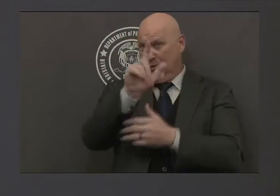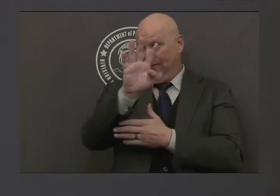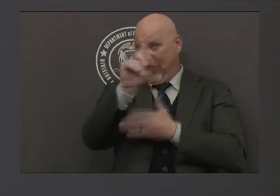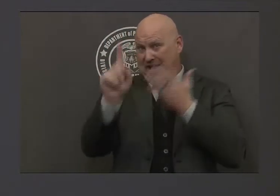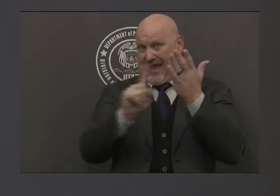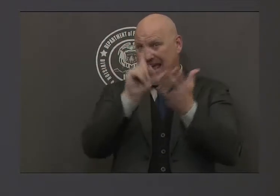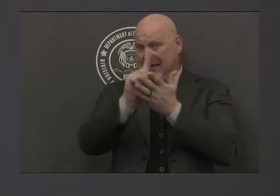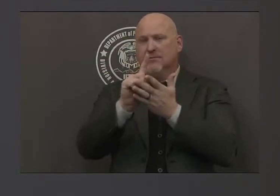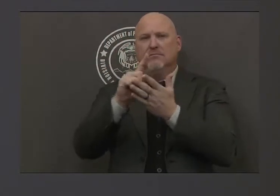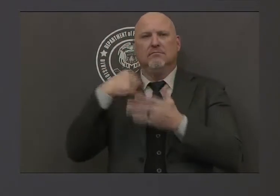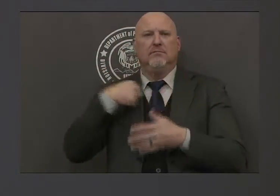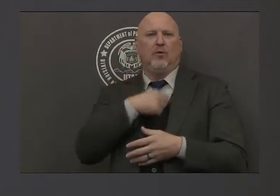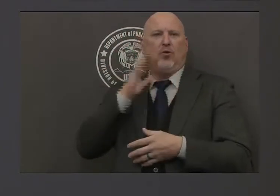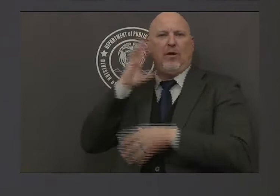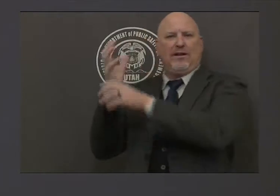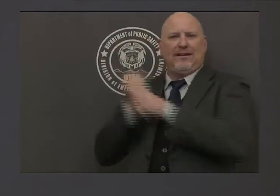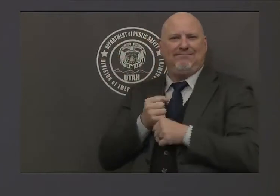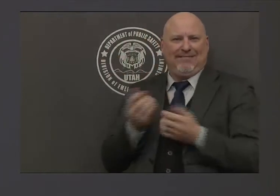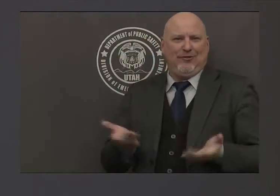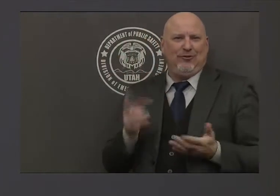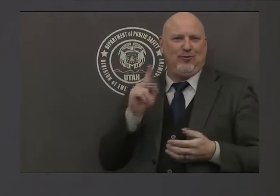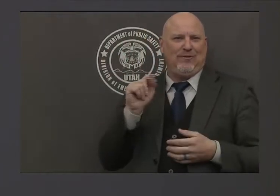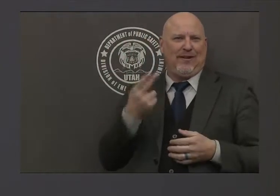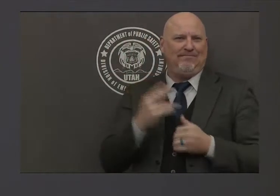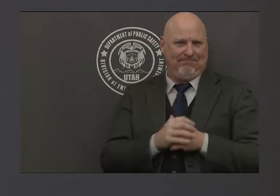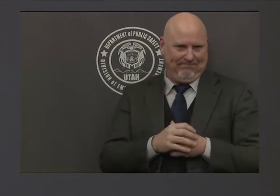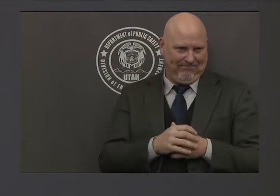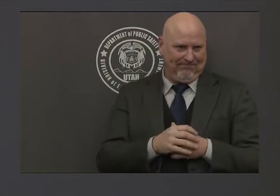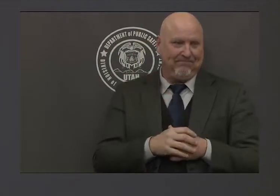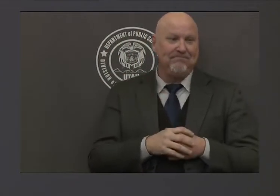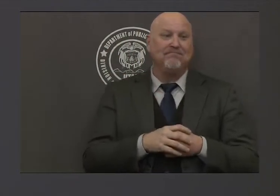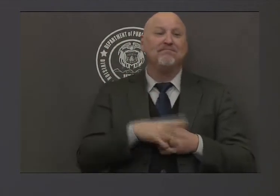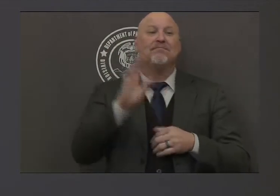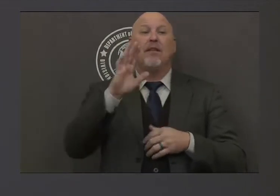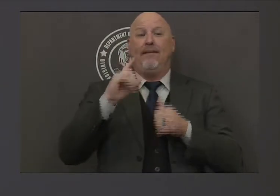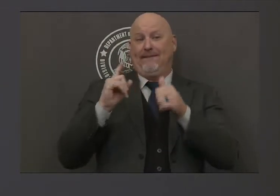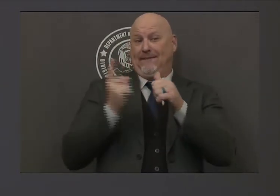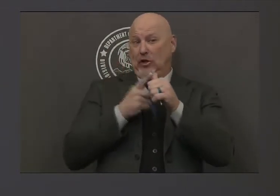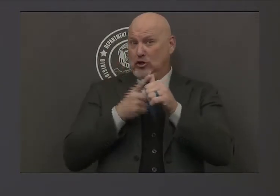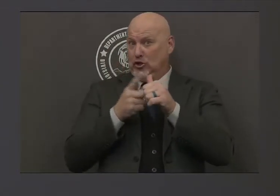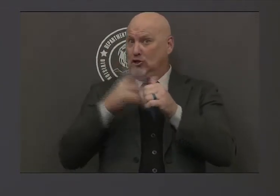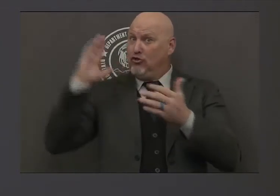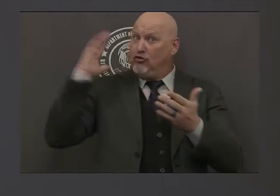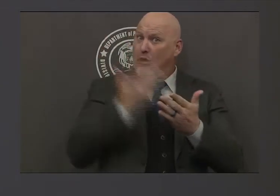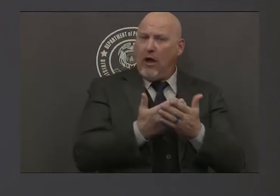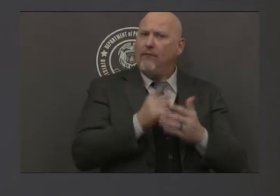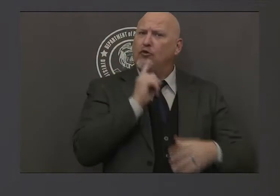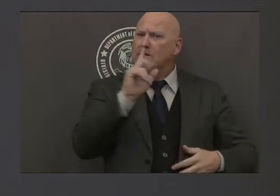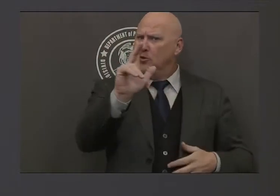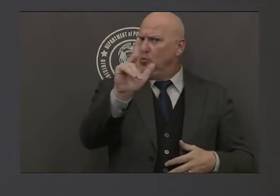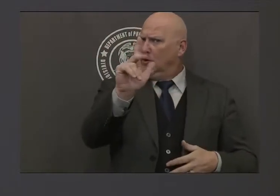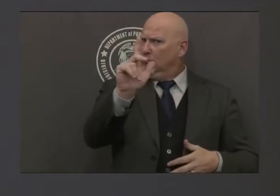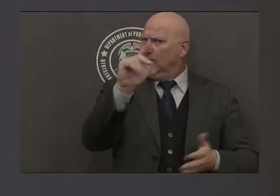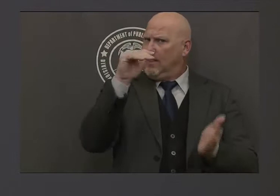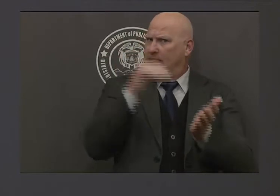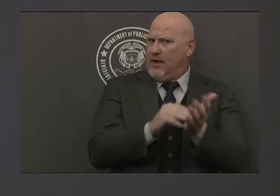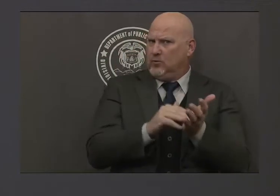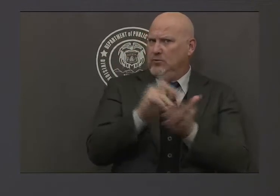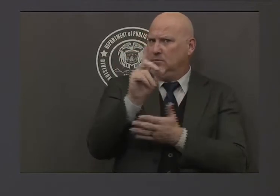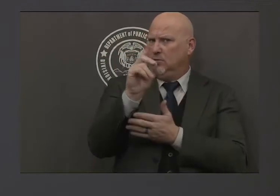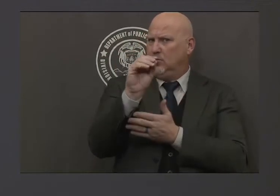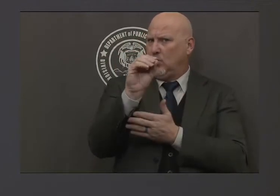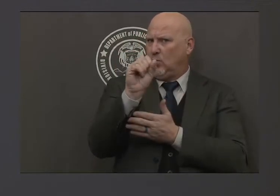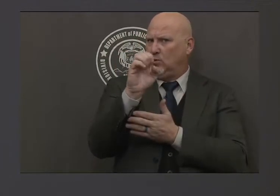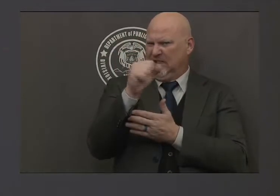in the state during this first allocation. Again, this is the week of December 13th. All of those doses will be shipped directly to